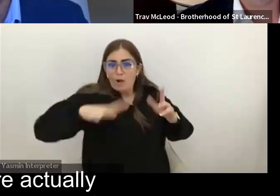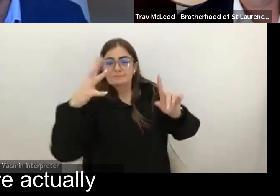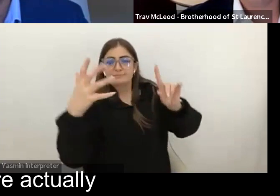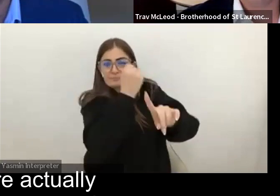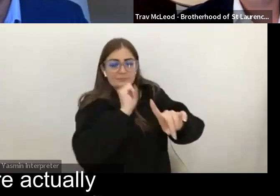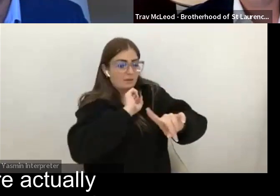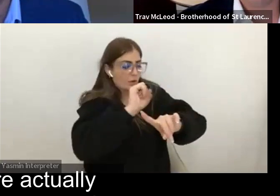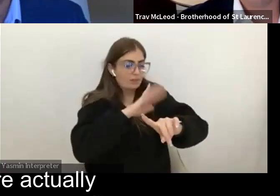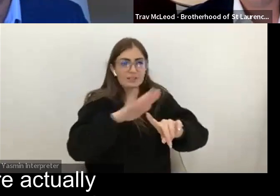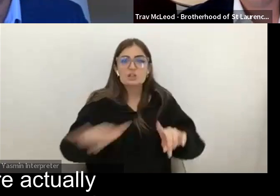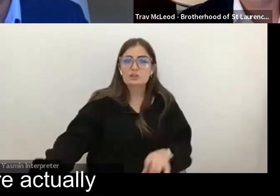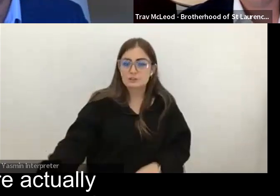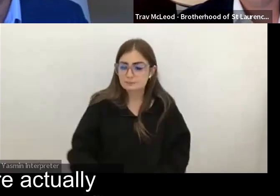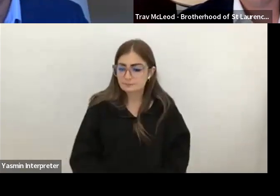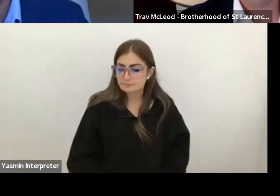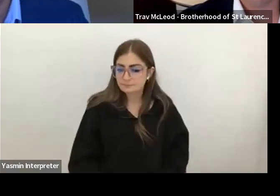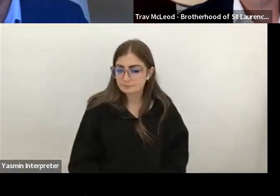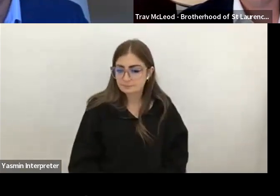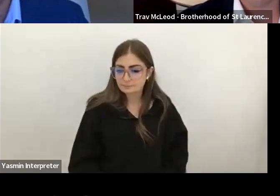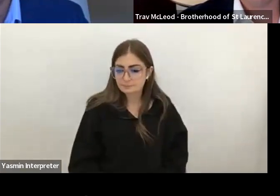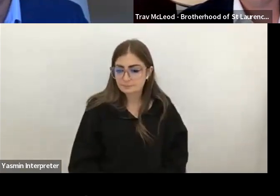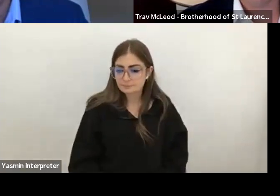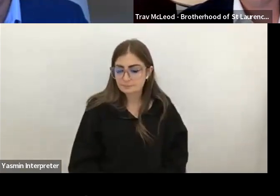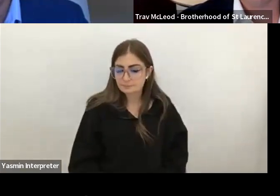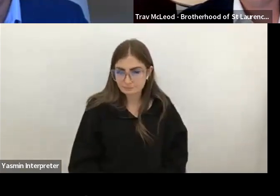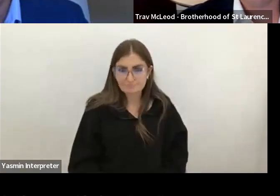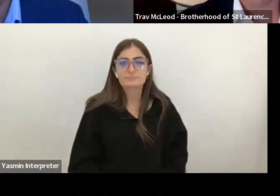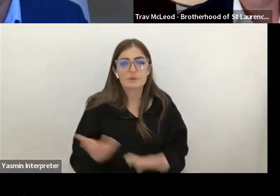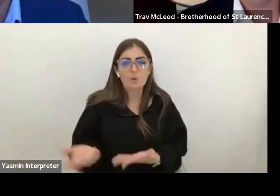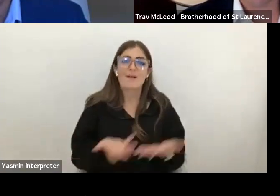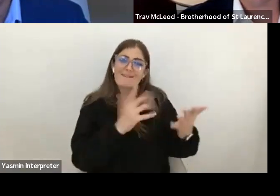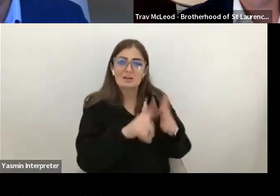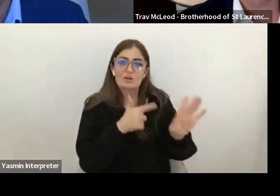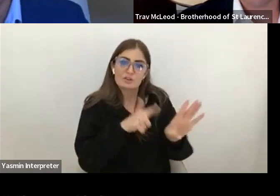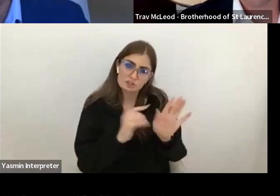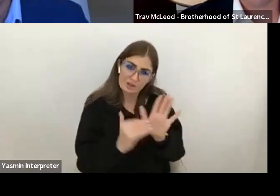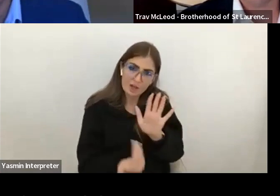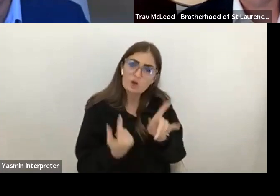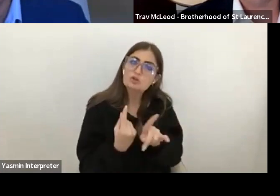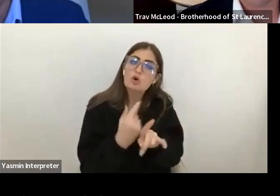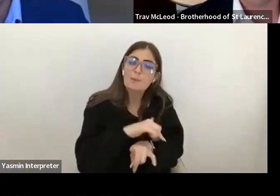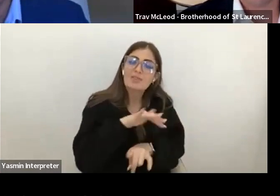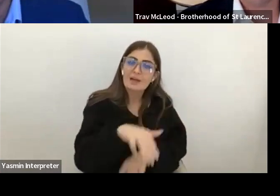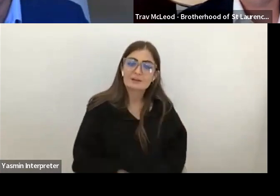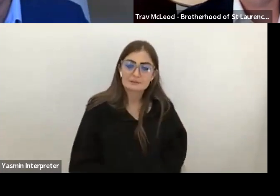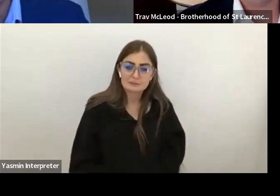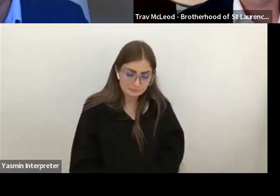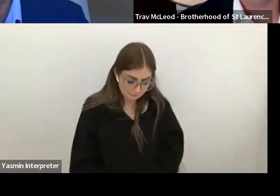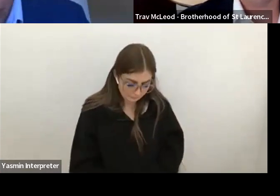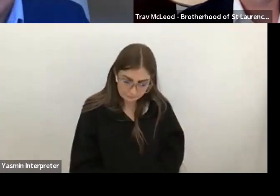that they're actually cherished in community. So I'll hand over to Jade to talk more about the activity test.